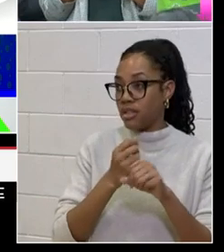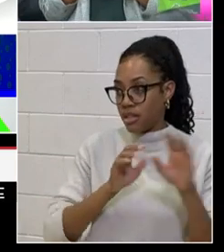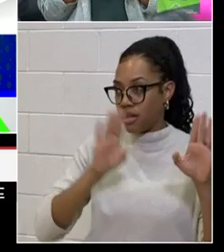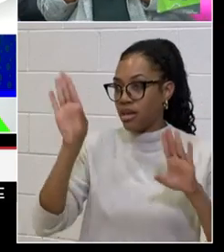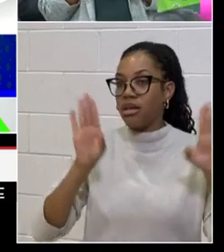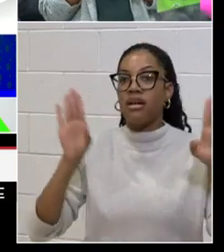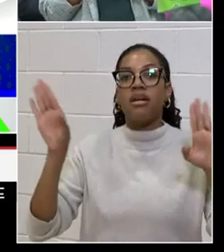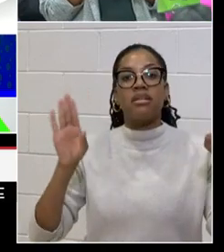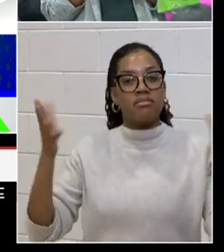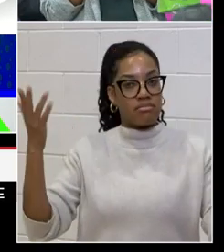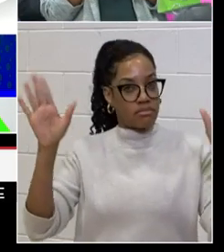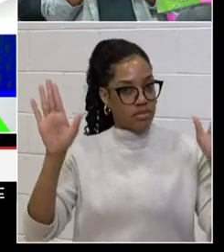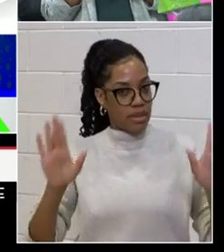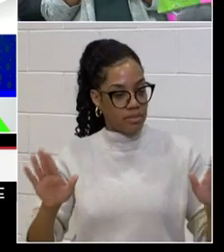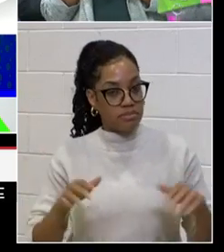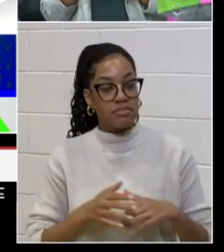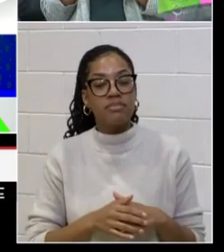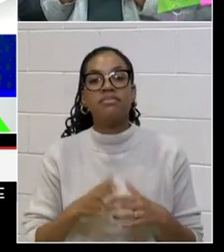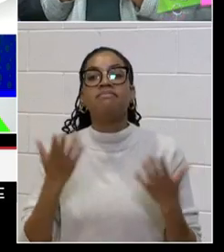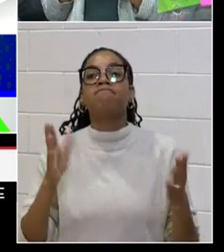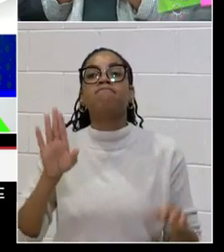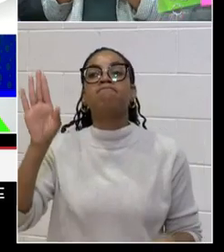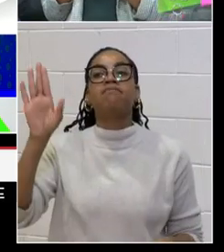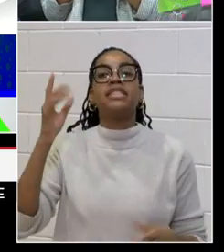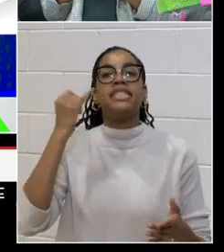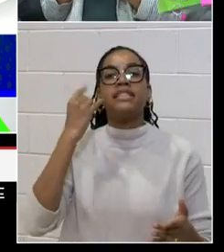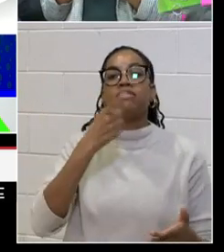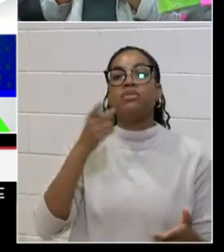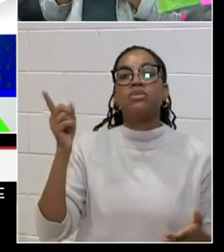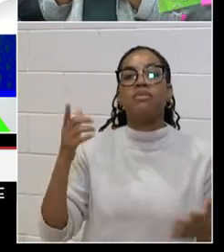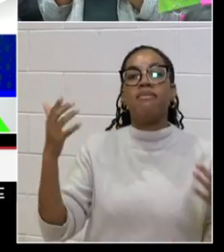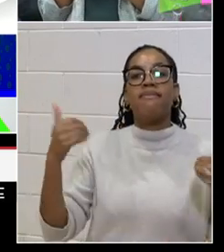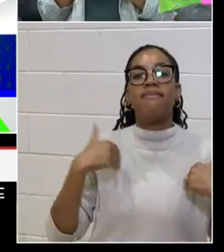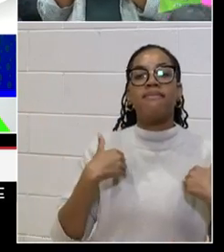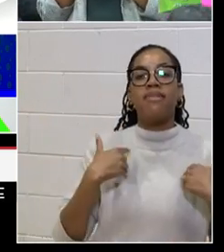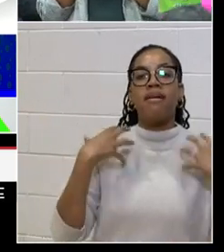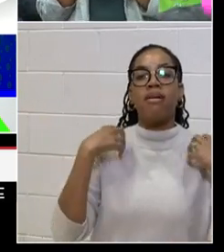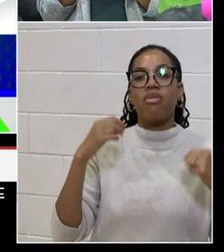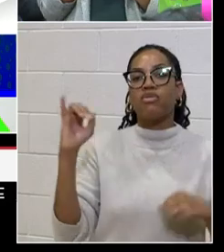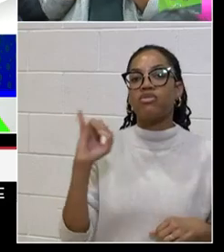Great. By a show of hands, how many of you have health insurance?